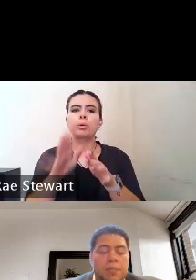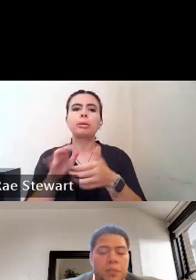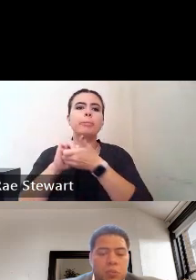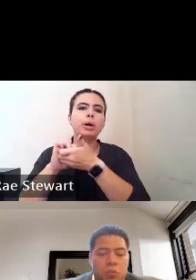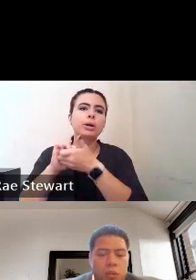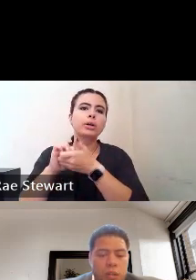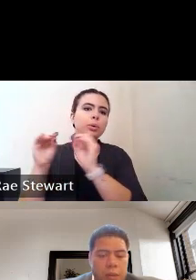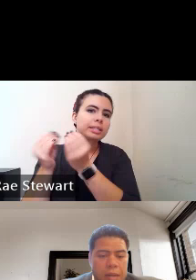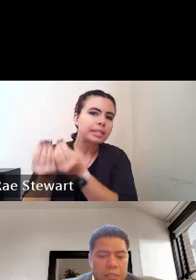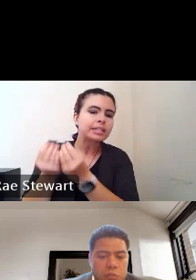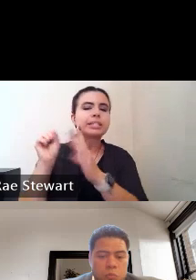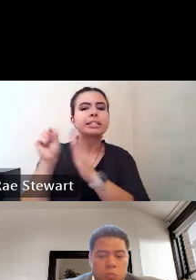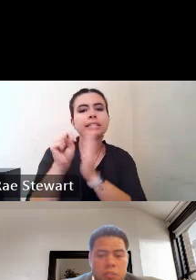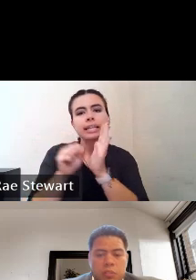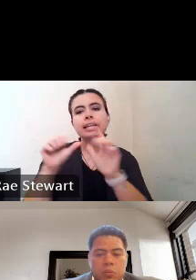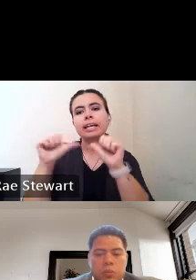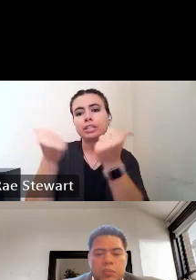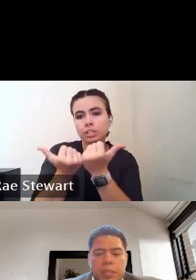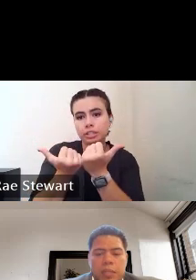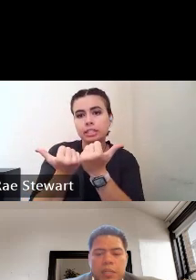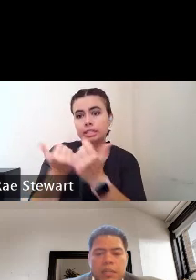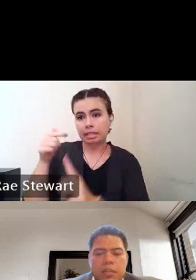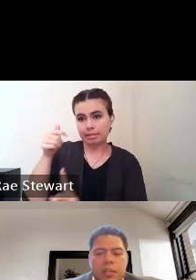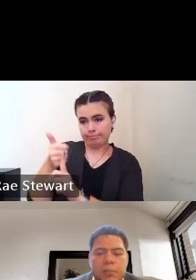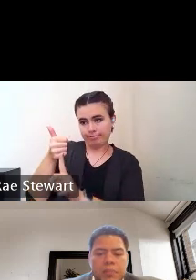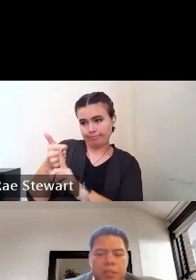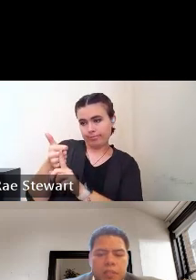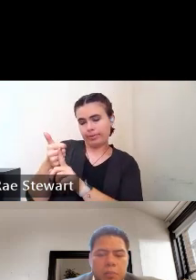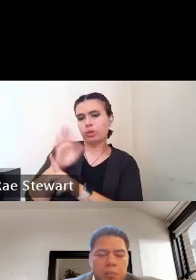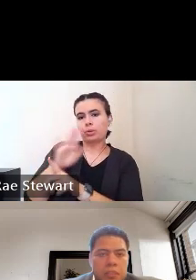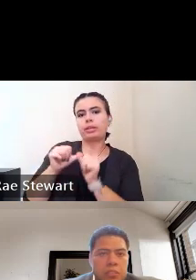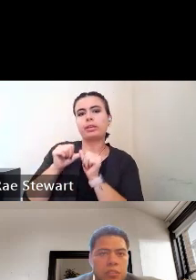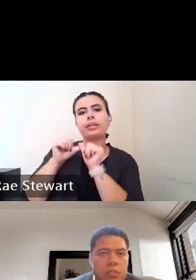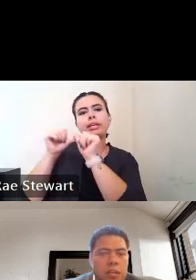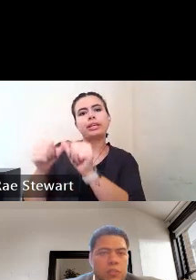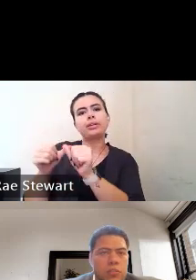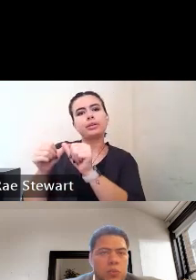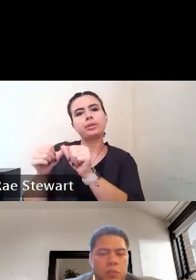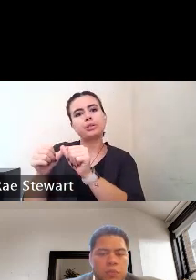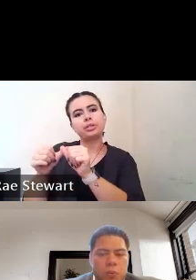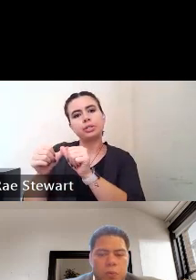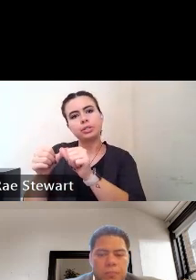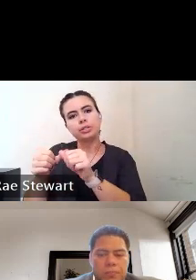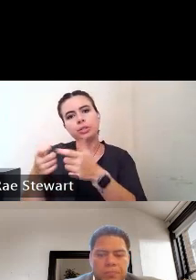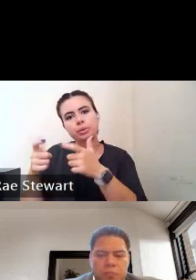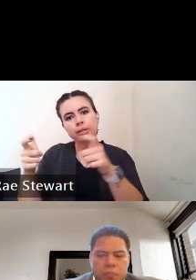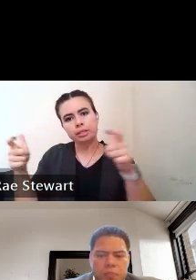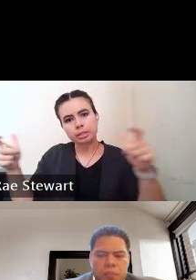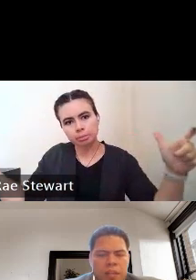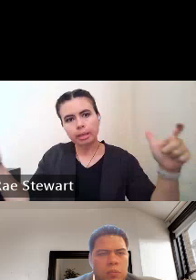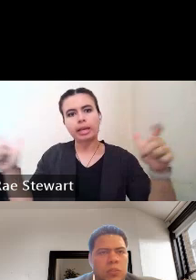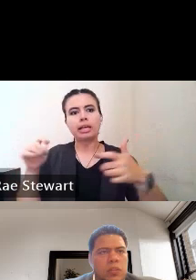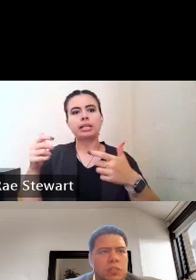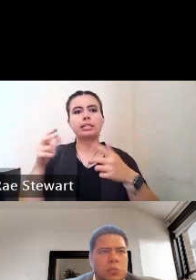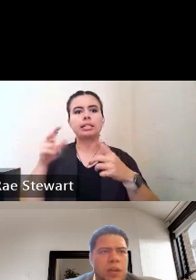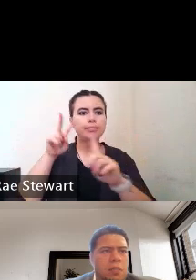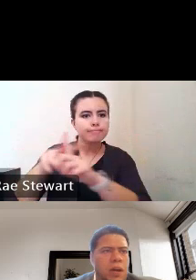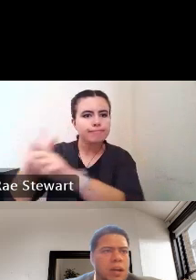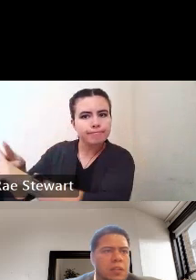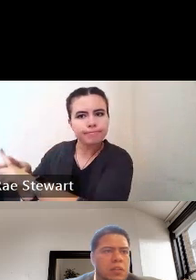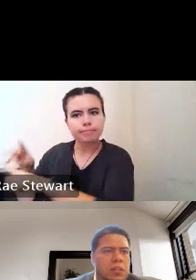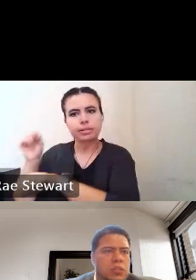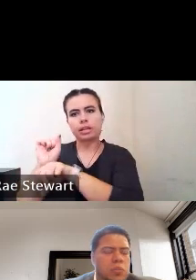that, as a group, continue to expand and the implementation efforts moving forward. Again, we talked a little